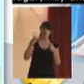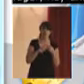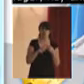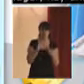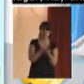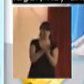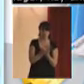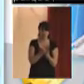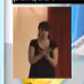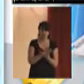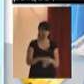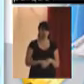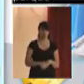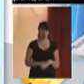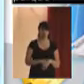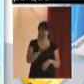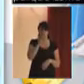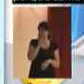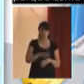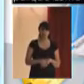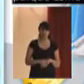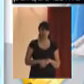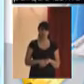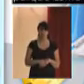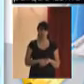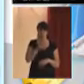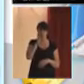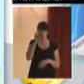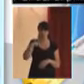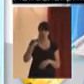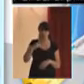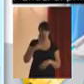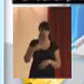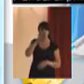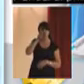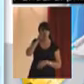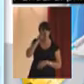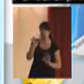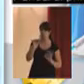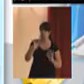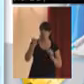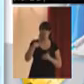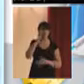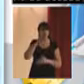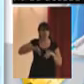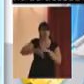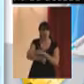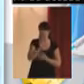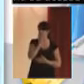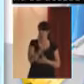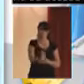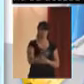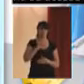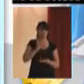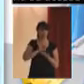is intermediation. Because as Jose Manuel said at the beginning, Twitter or Facebook you cannot access directly. There could